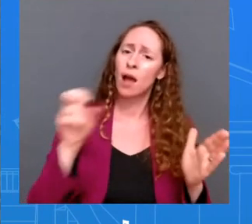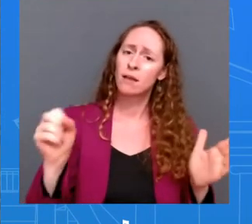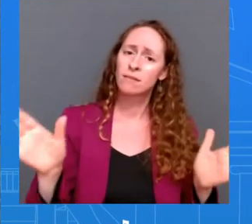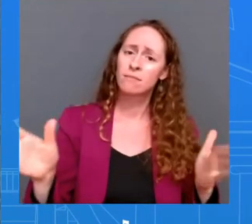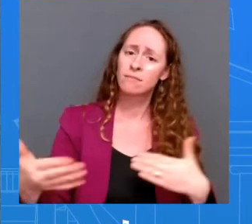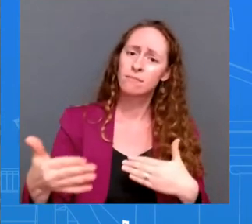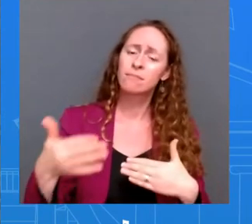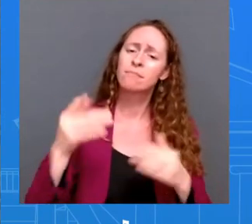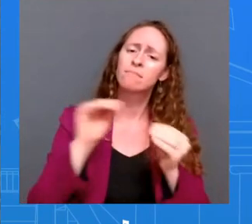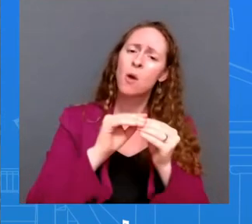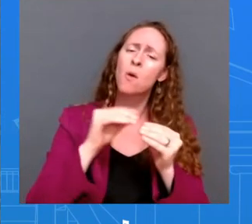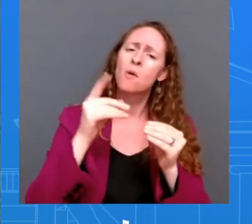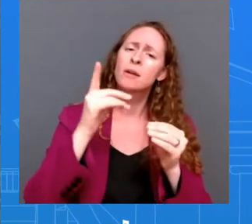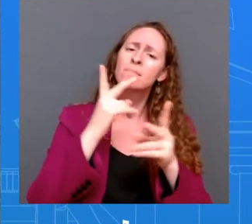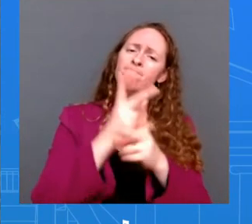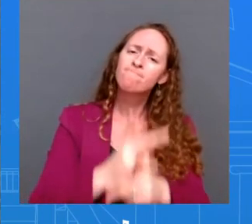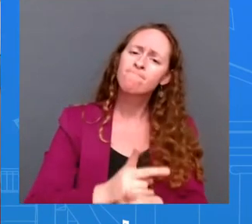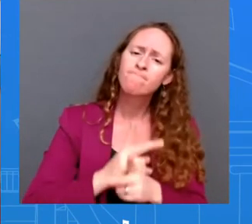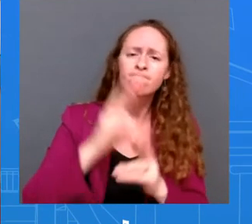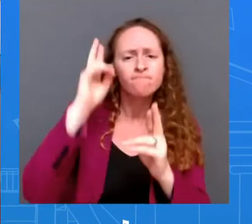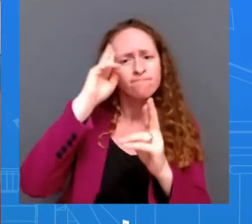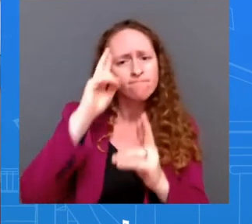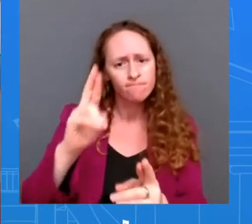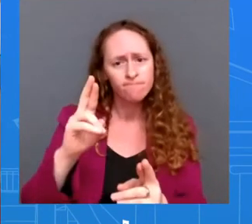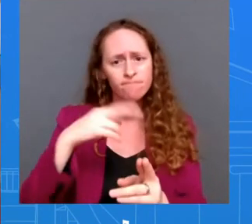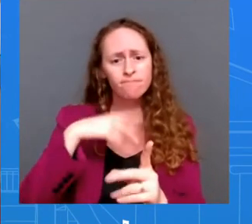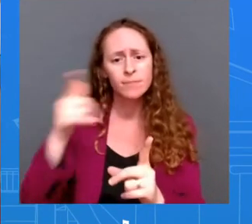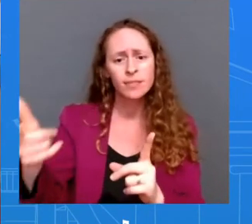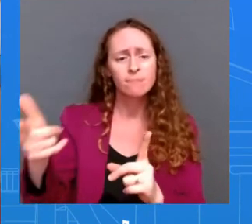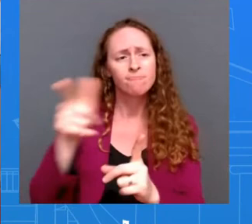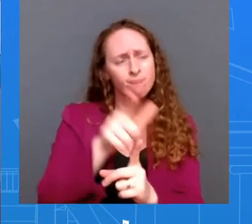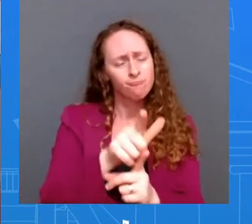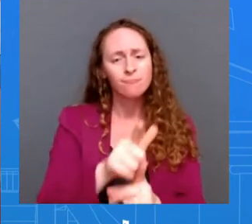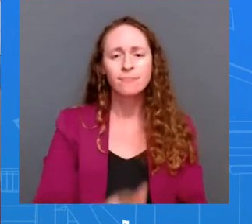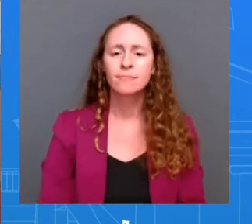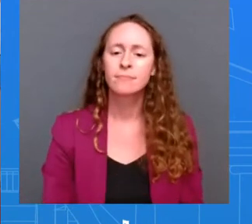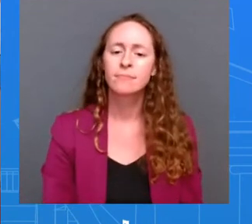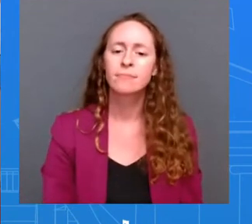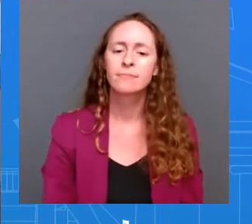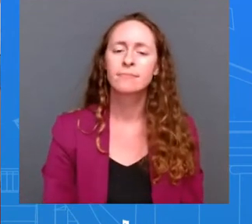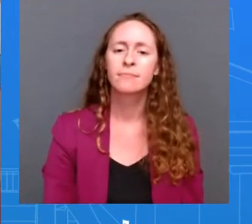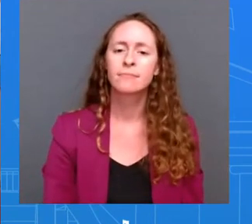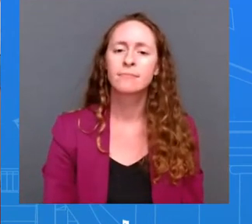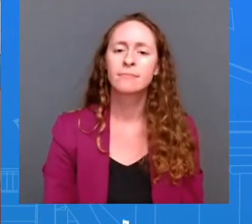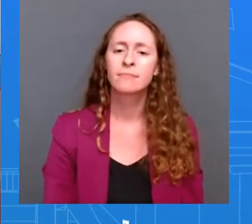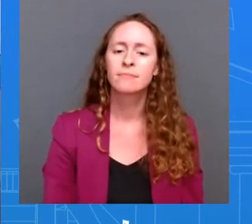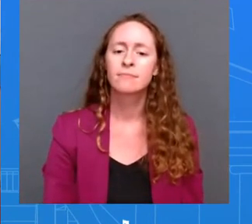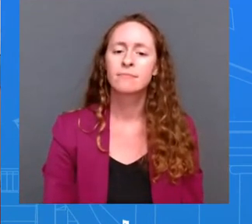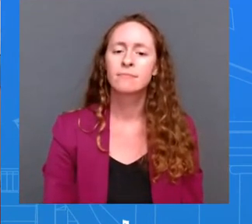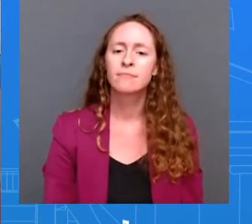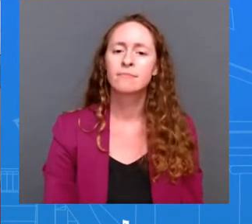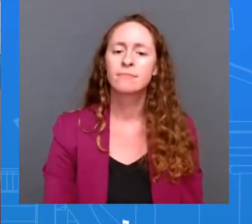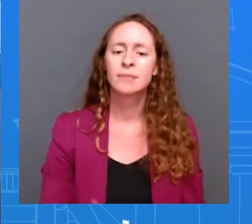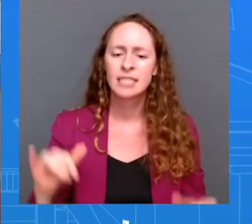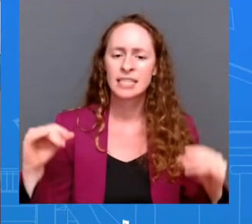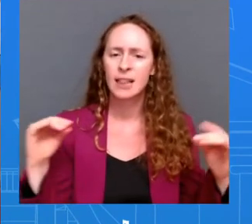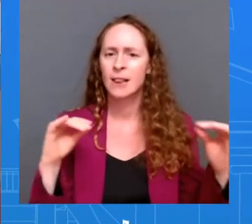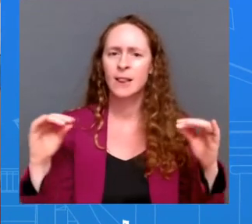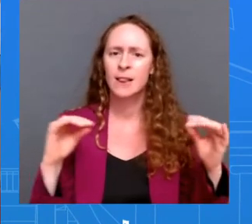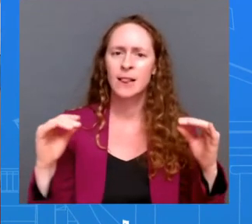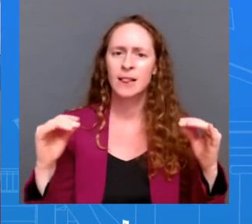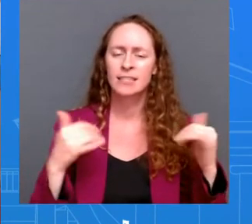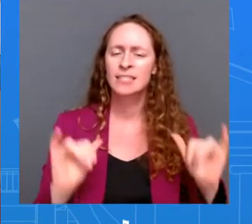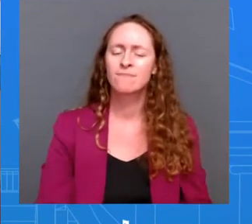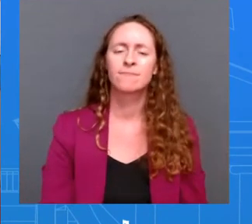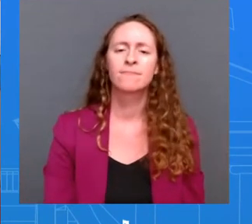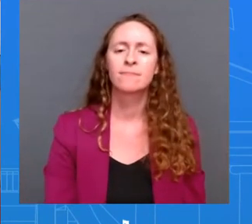on this reporter. You described our policy toward China as consistent and clear, but the U.S. policy toward Taiwan is also